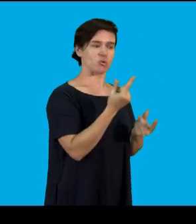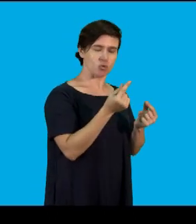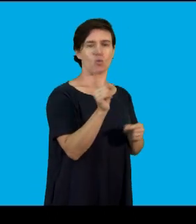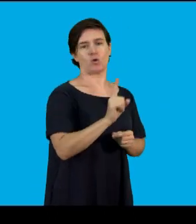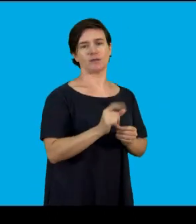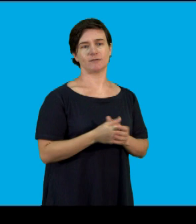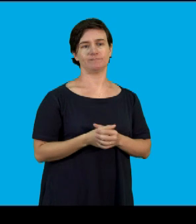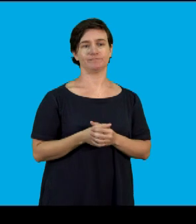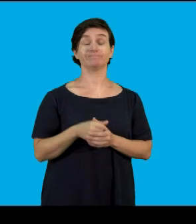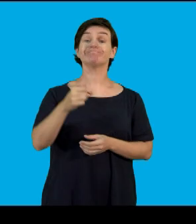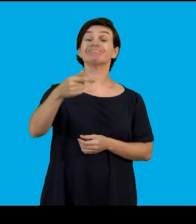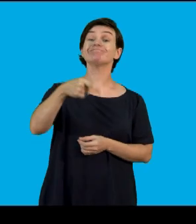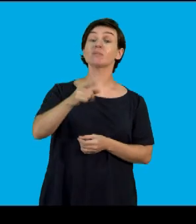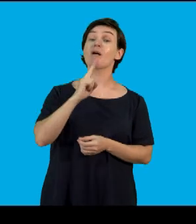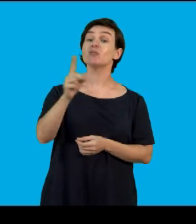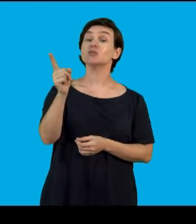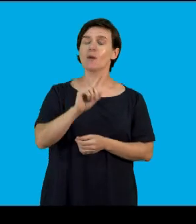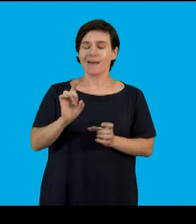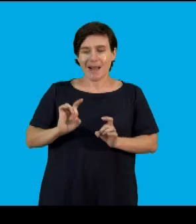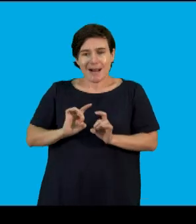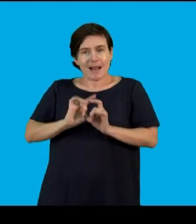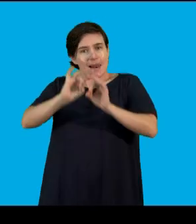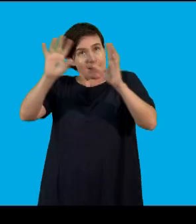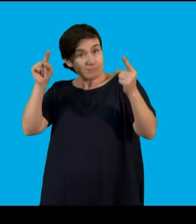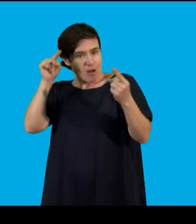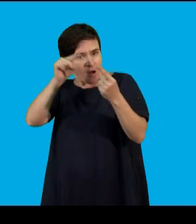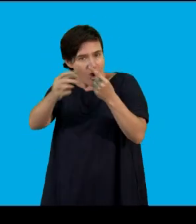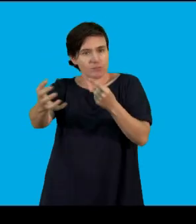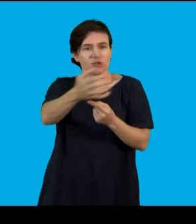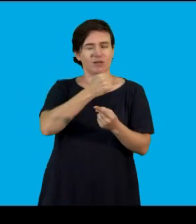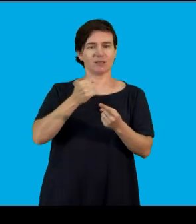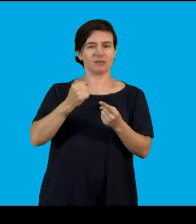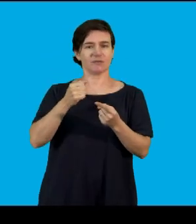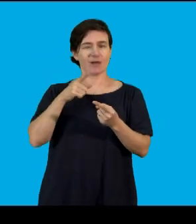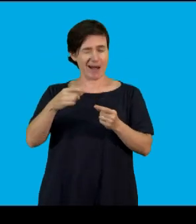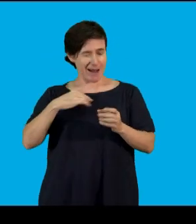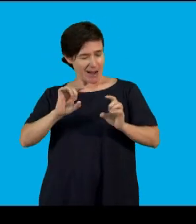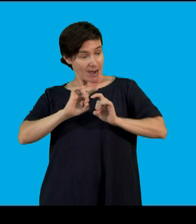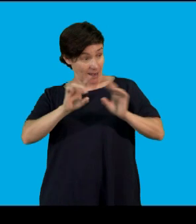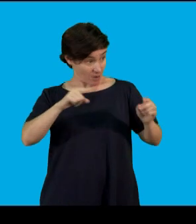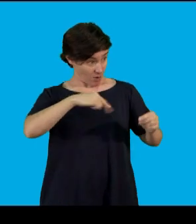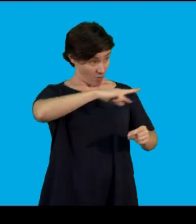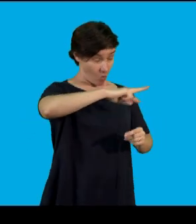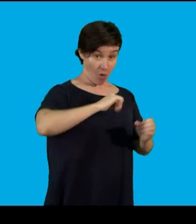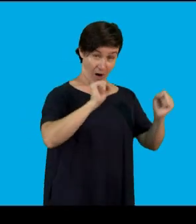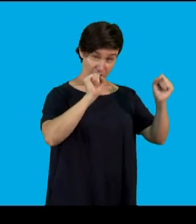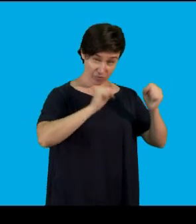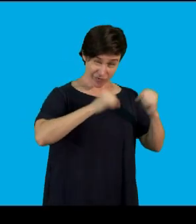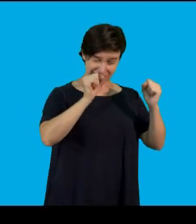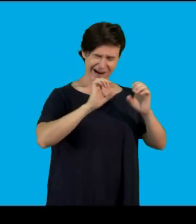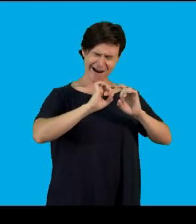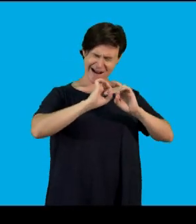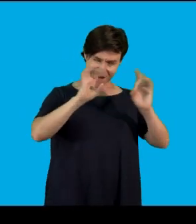now. Right, here is our answer. Clear objectives and agreed goals. You have identified. We did